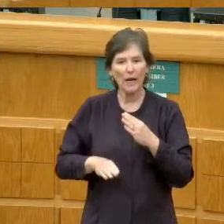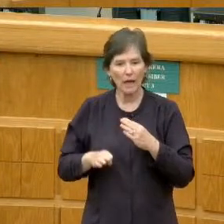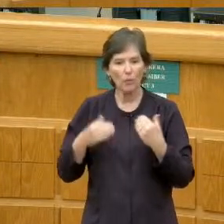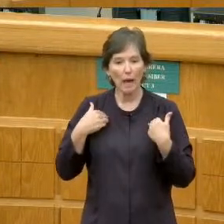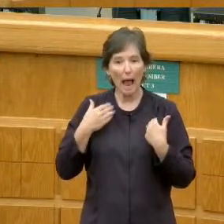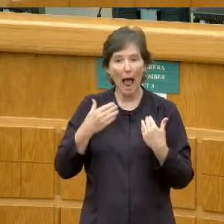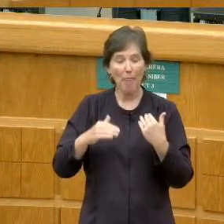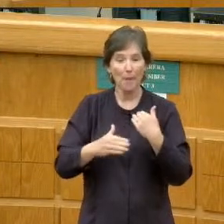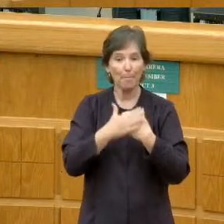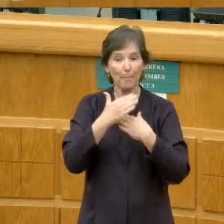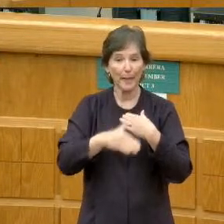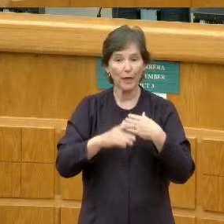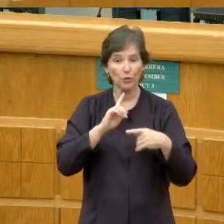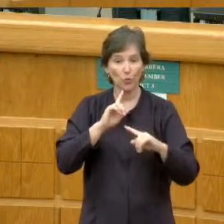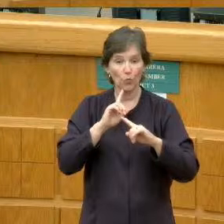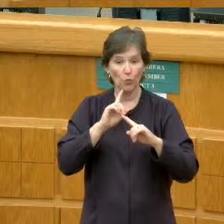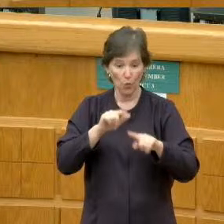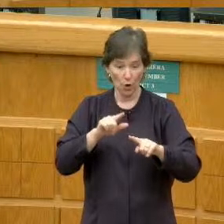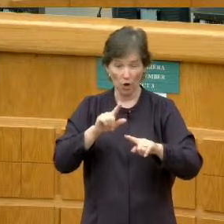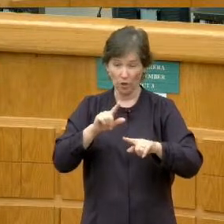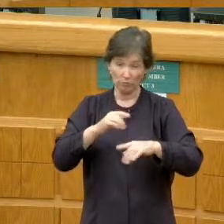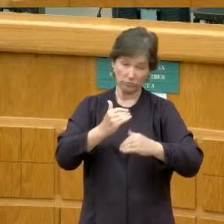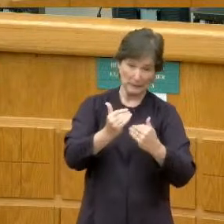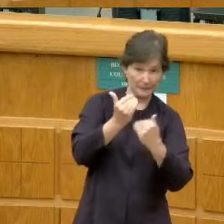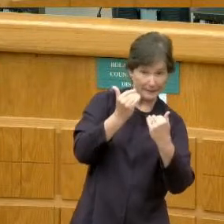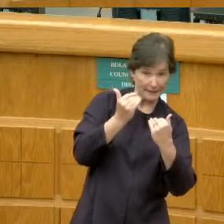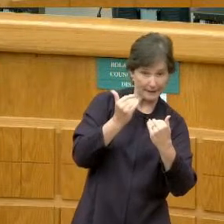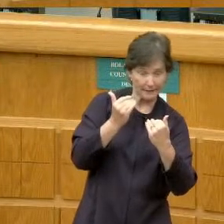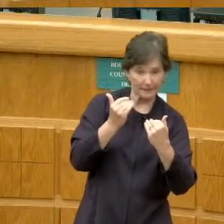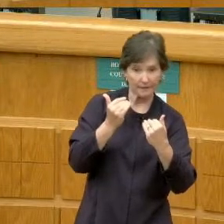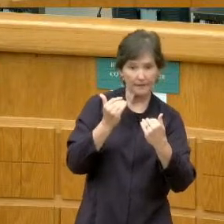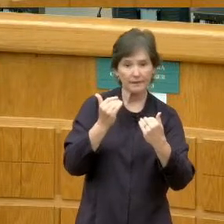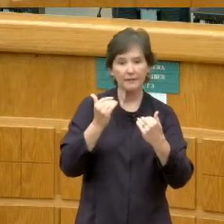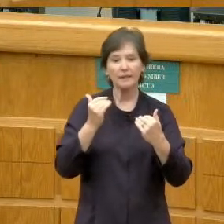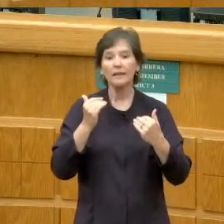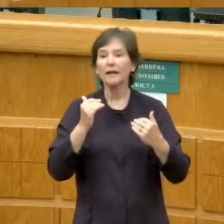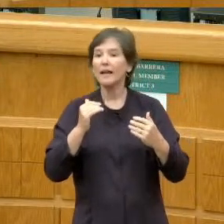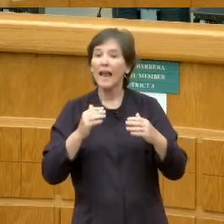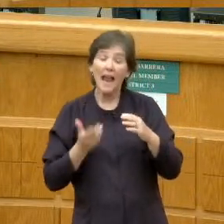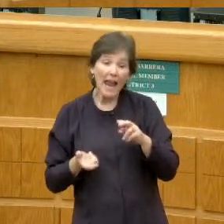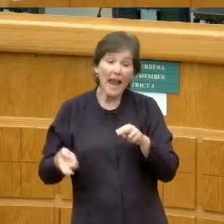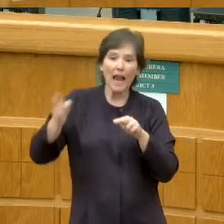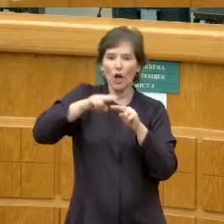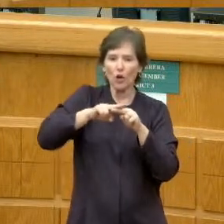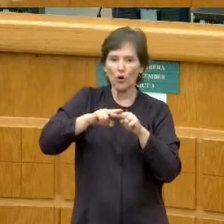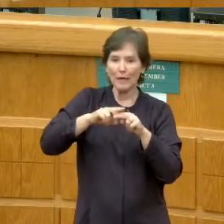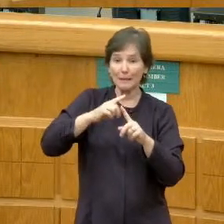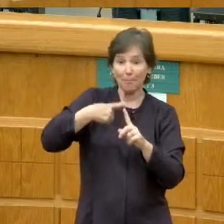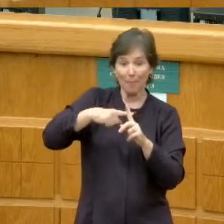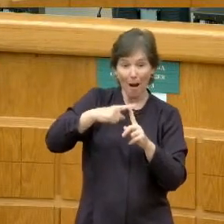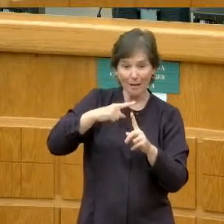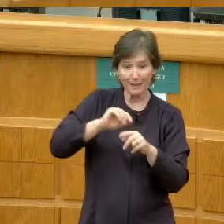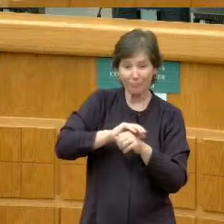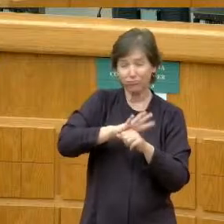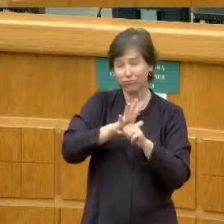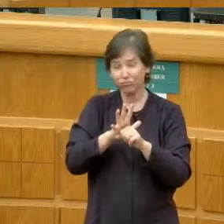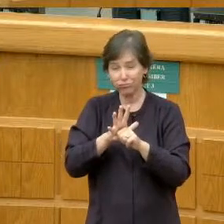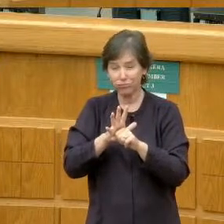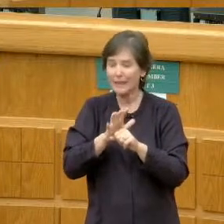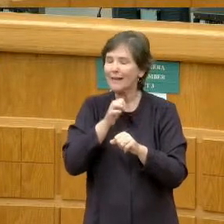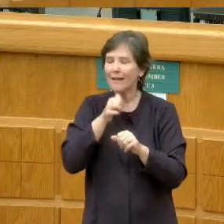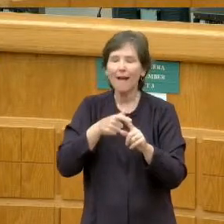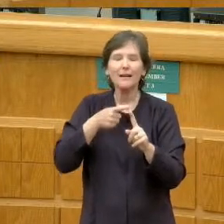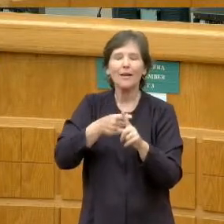spike until Memorial Day weekend, when we had no beach order, when we had a tremendous spike